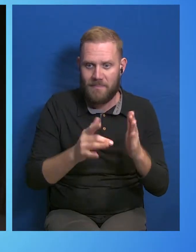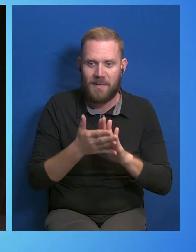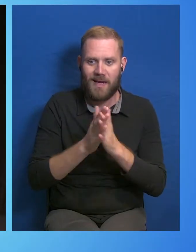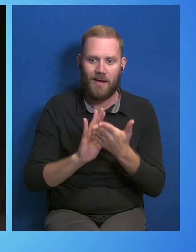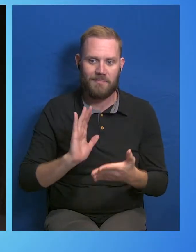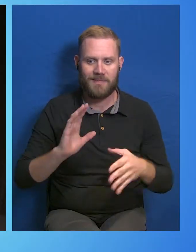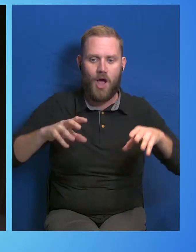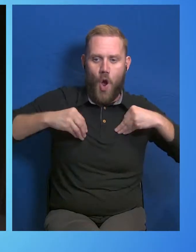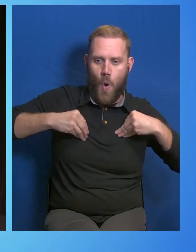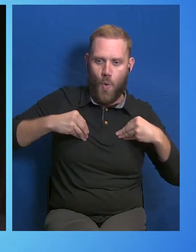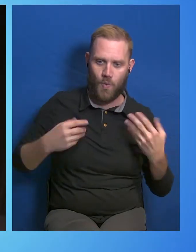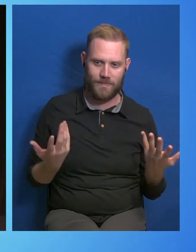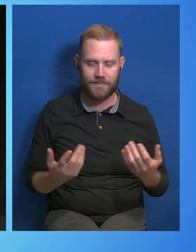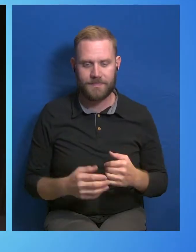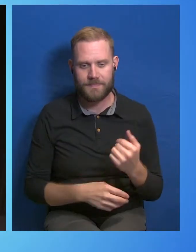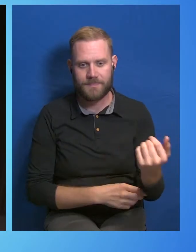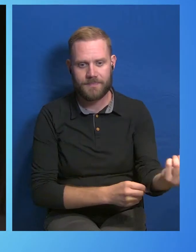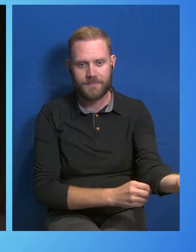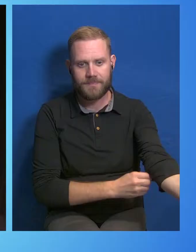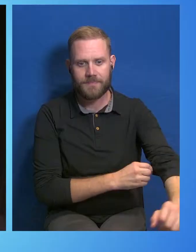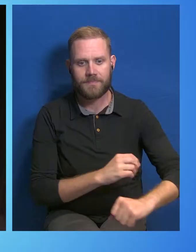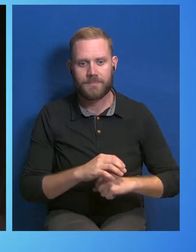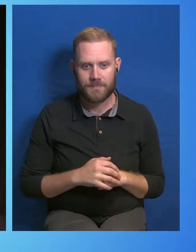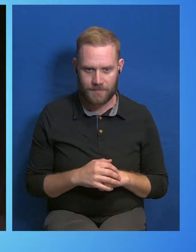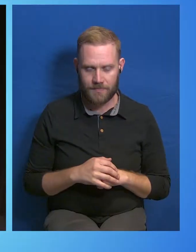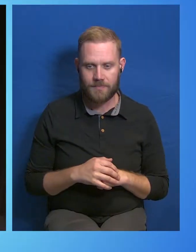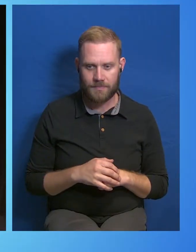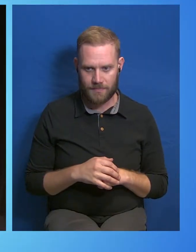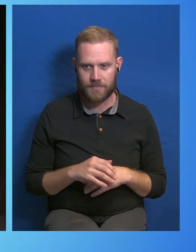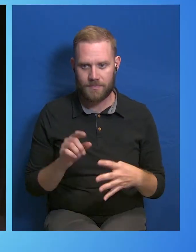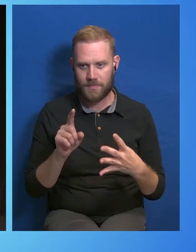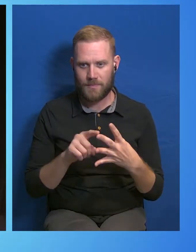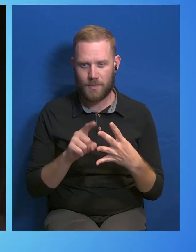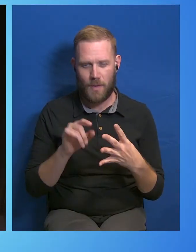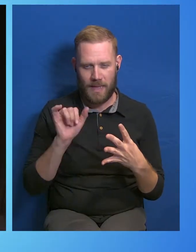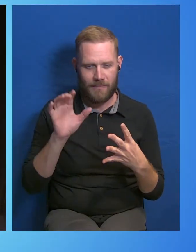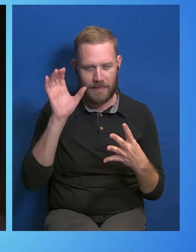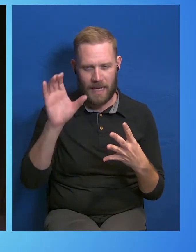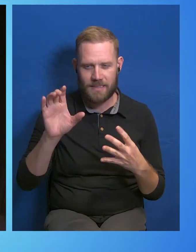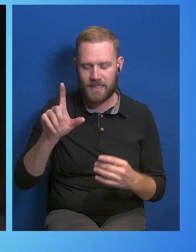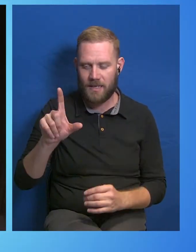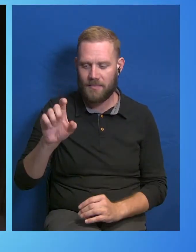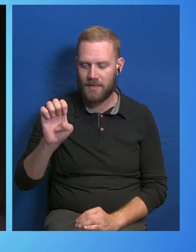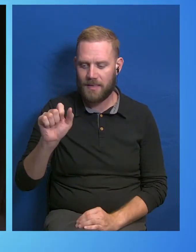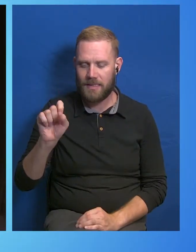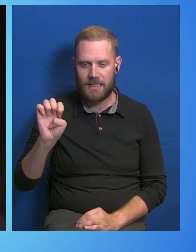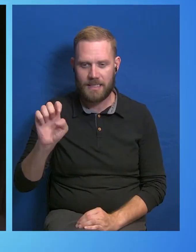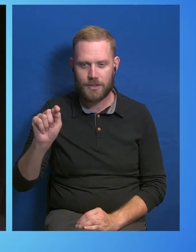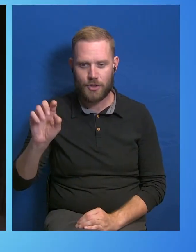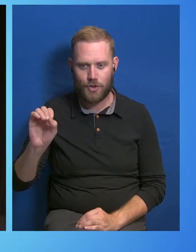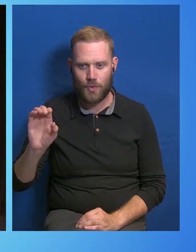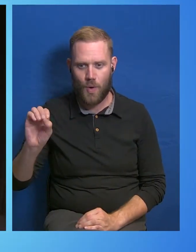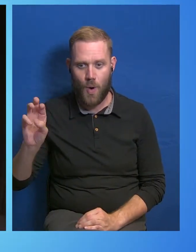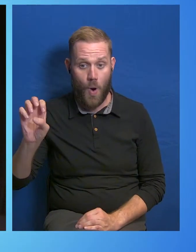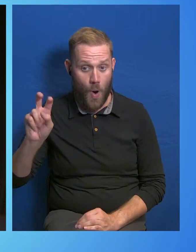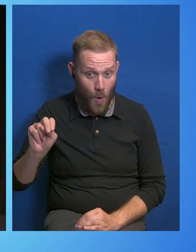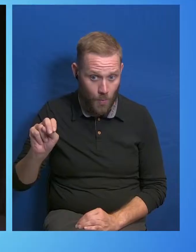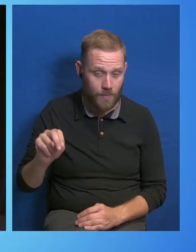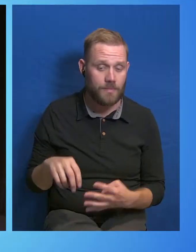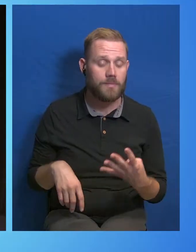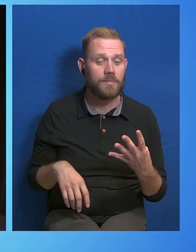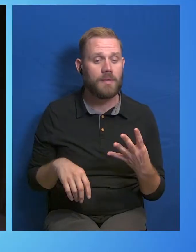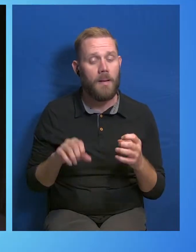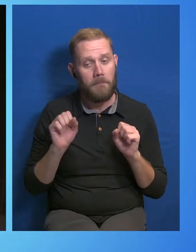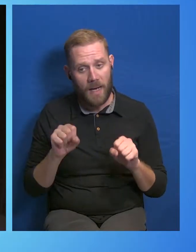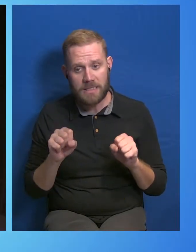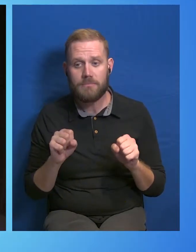building. So again, lease to own would be the second proposal or possible funding strategy